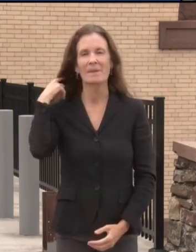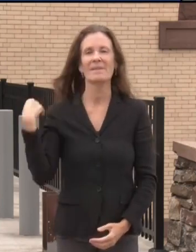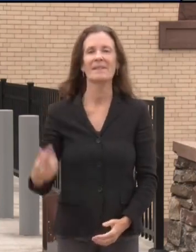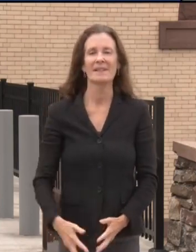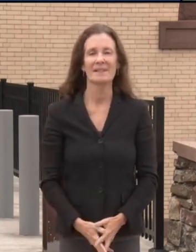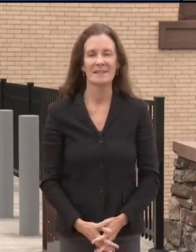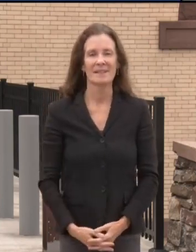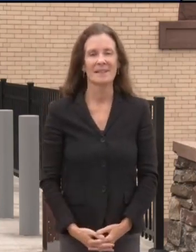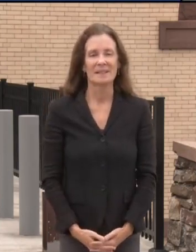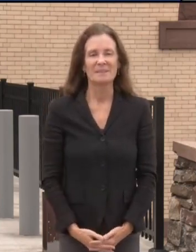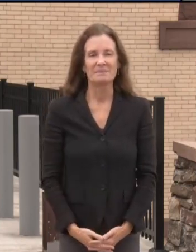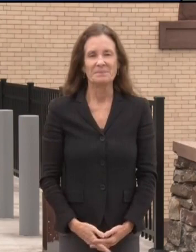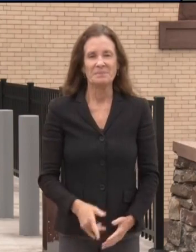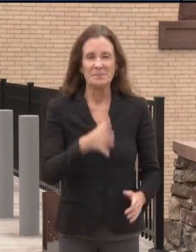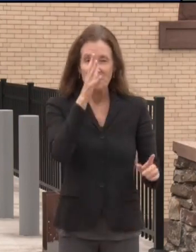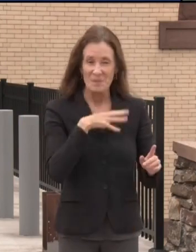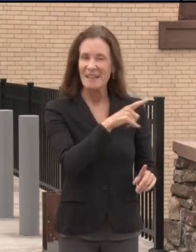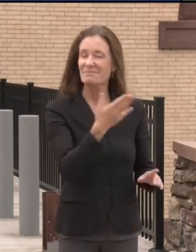Good morning.